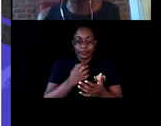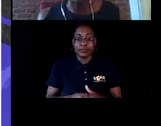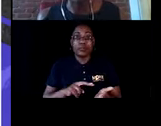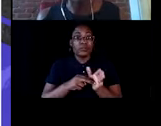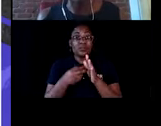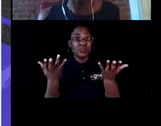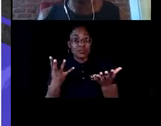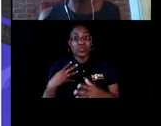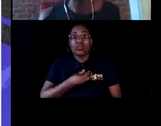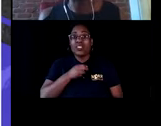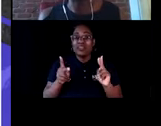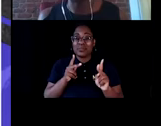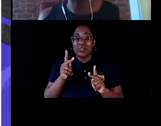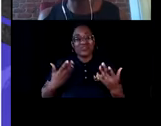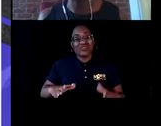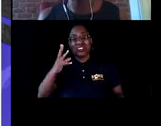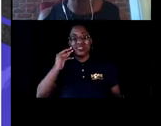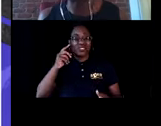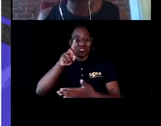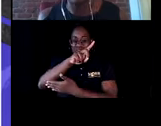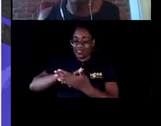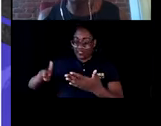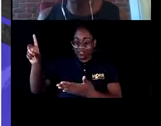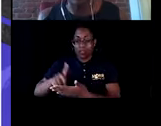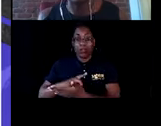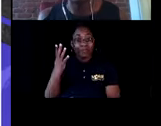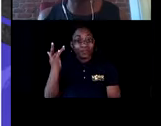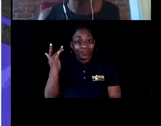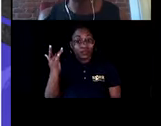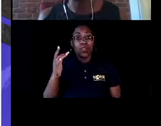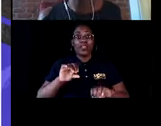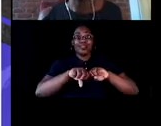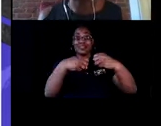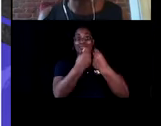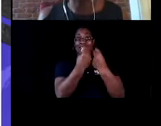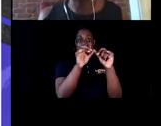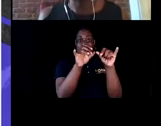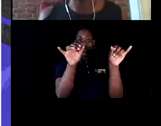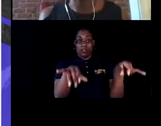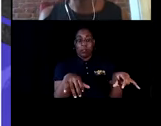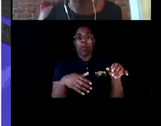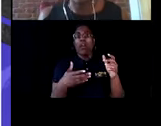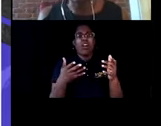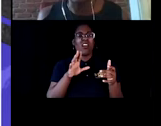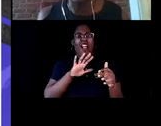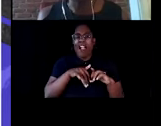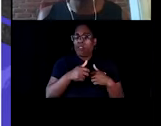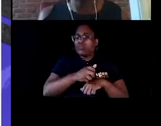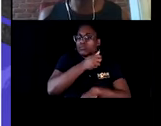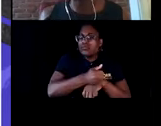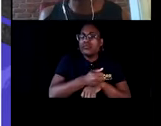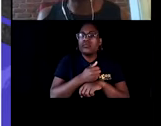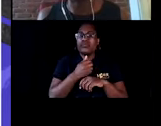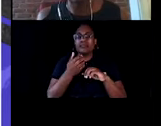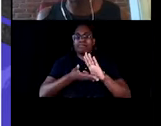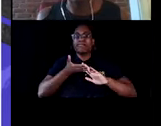being discriminated against because the structures of society operate naturally and systematically